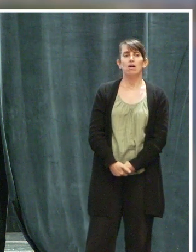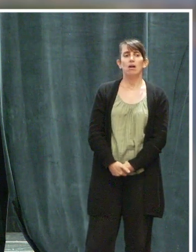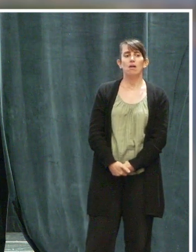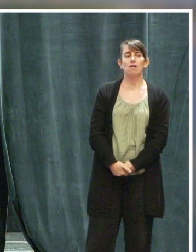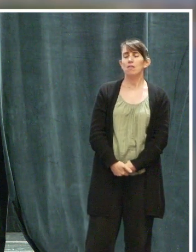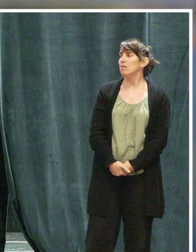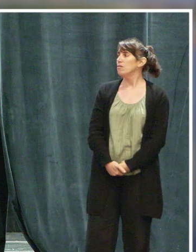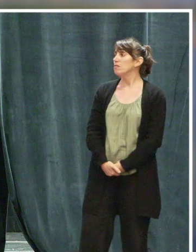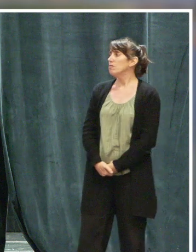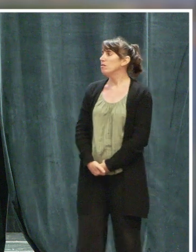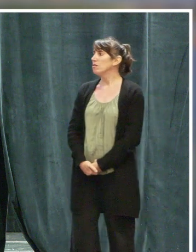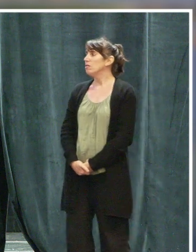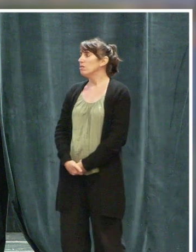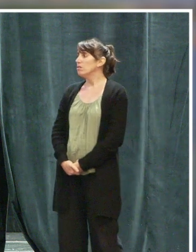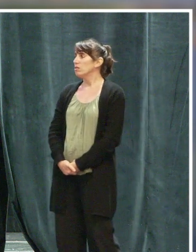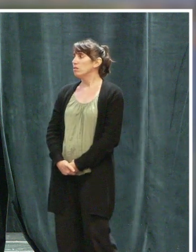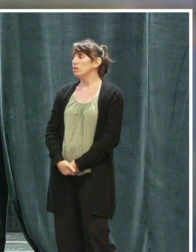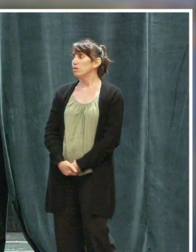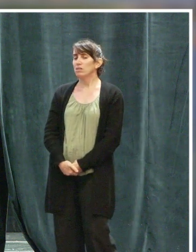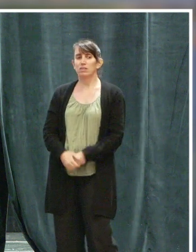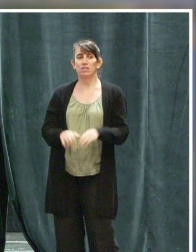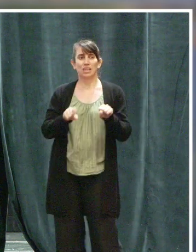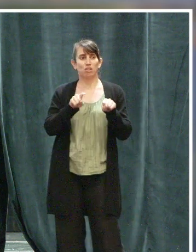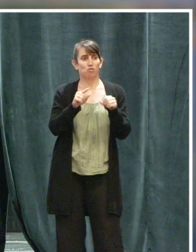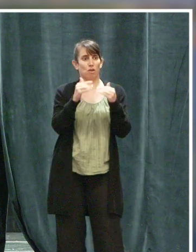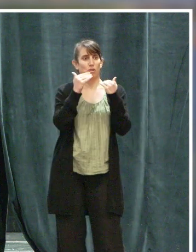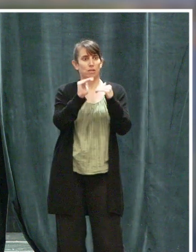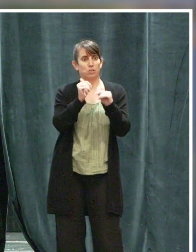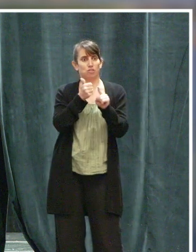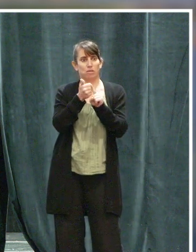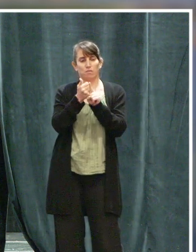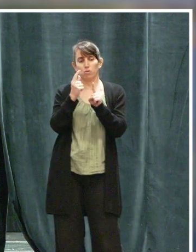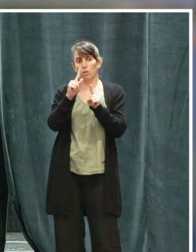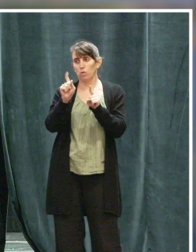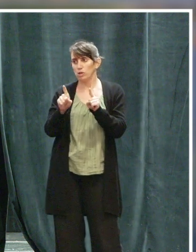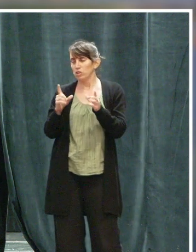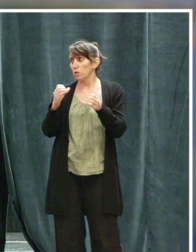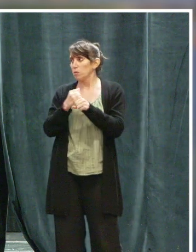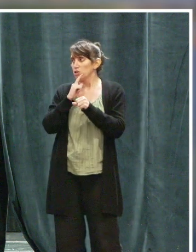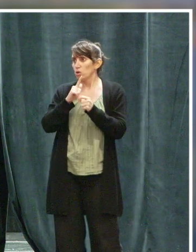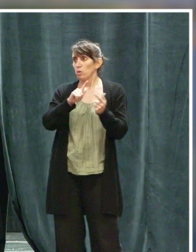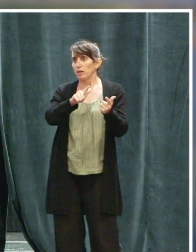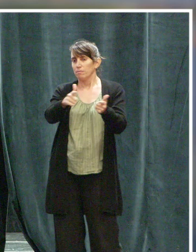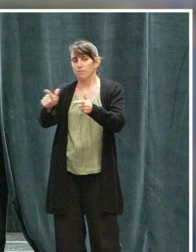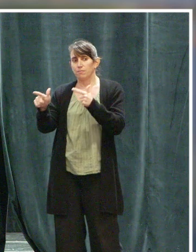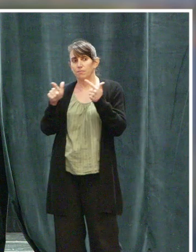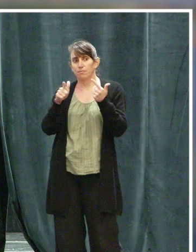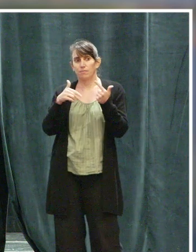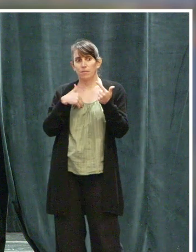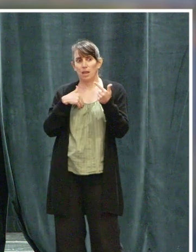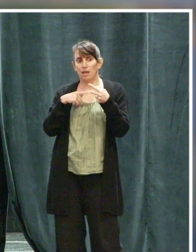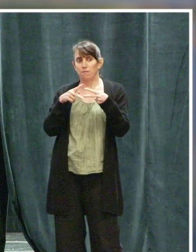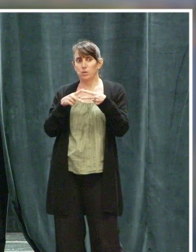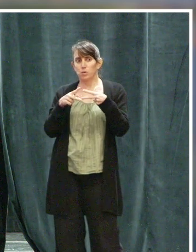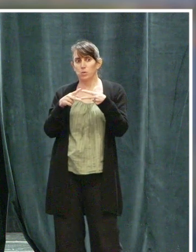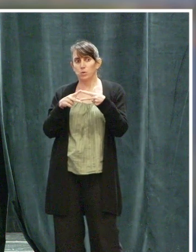Okay, would you try to limit yourself to one question, please? I want to make sure we can get to everybody. Well, I have two. Well,